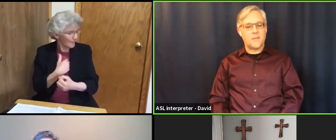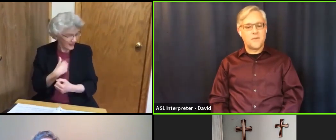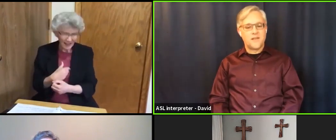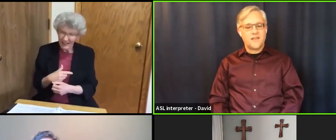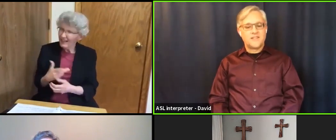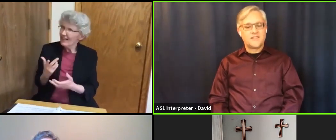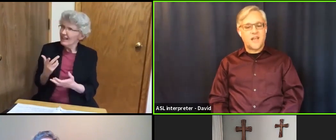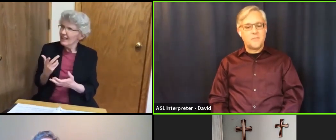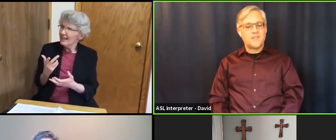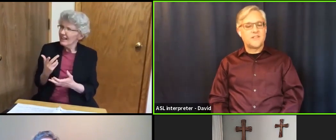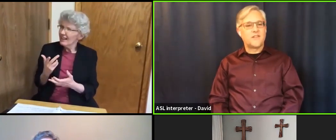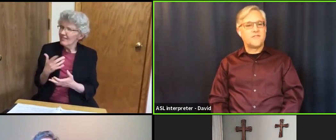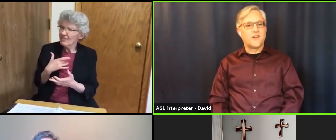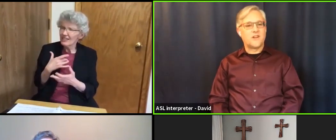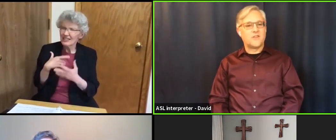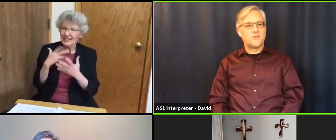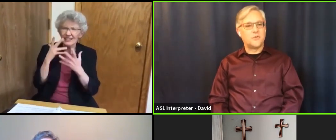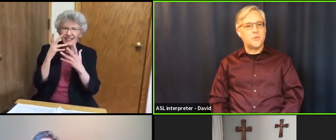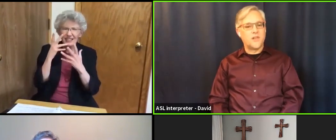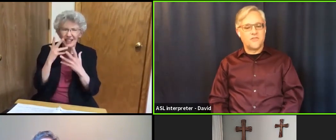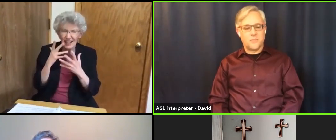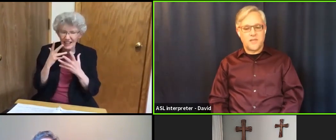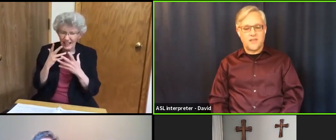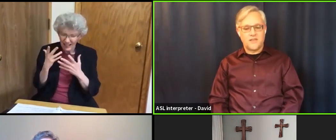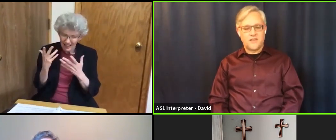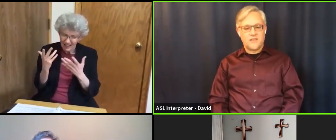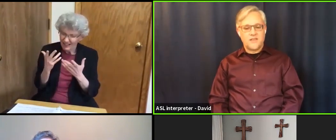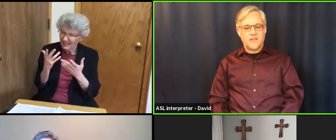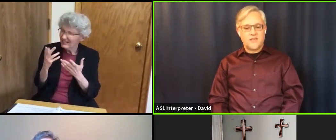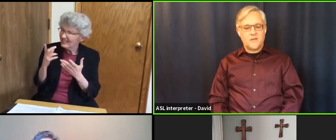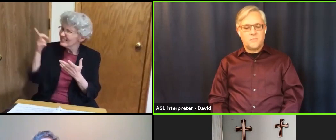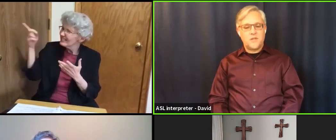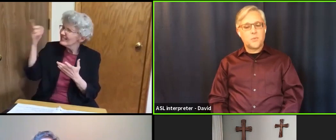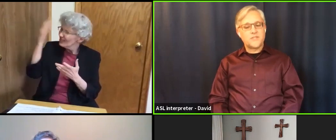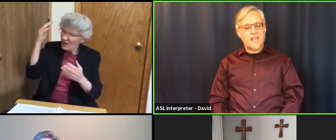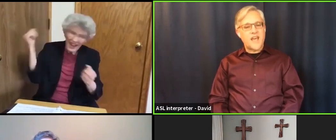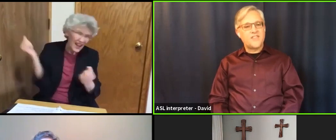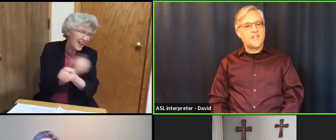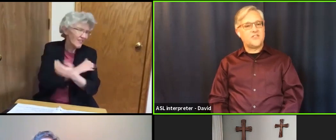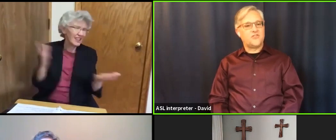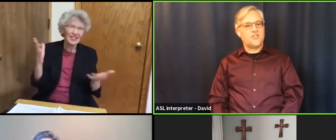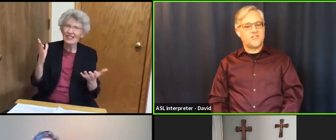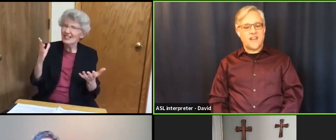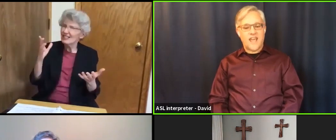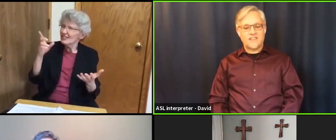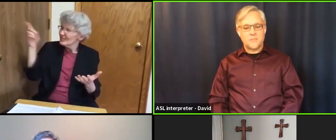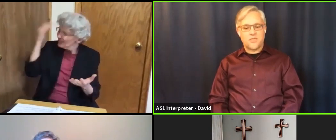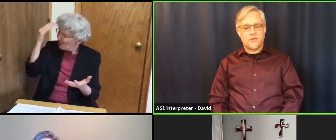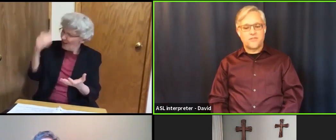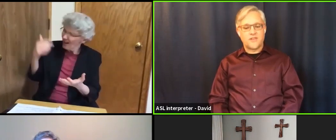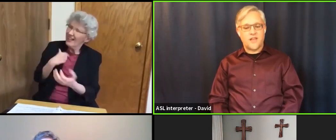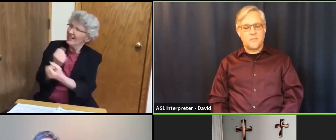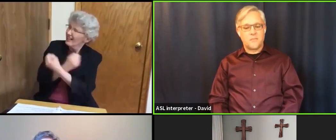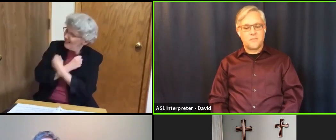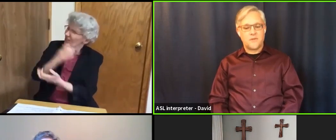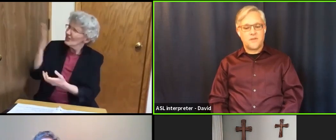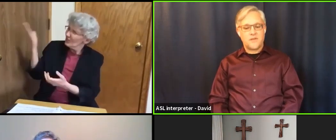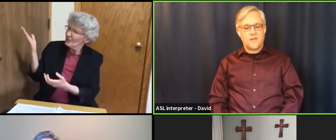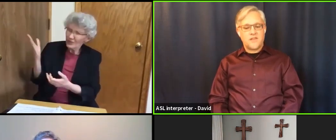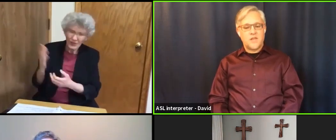third time, "Simon, son of John, do you love me?" Peter was sad that Jesus had asked him a third